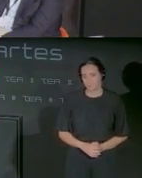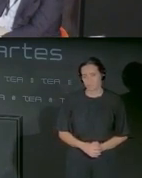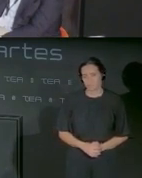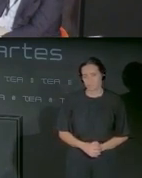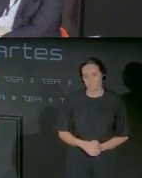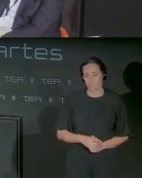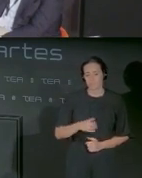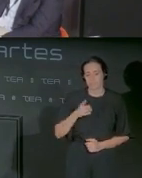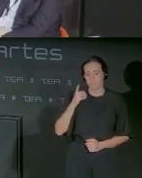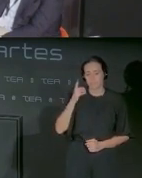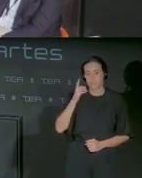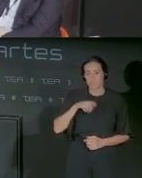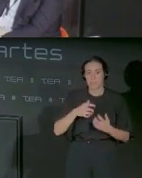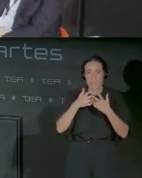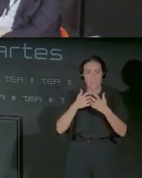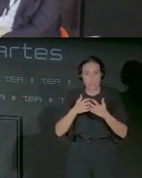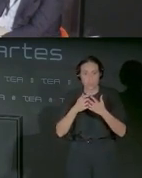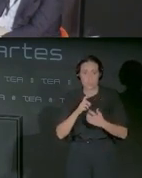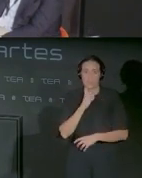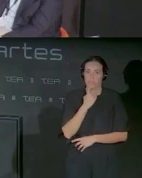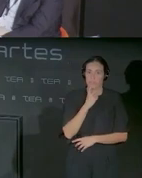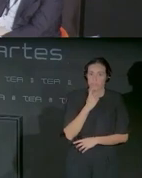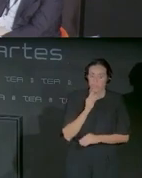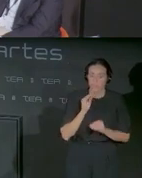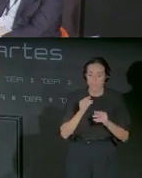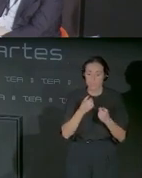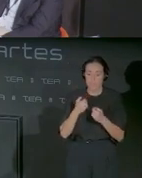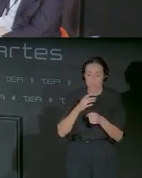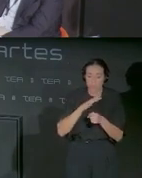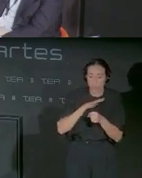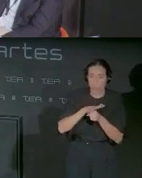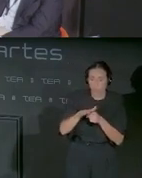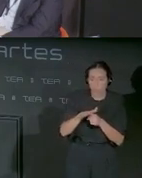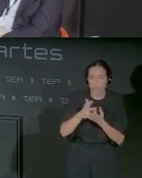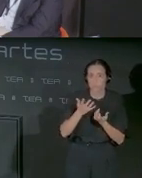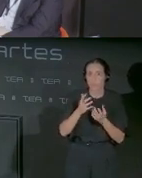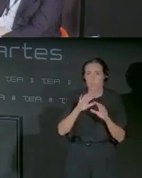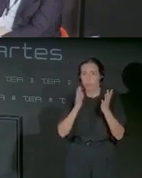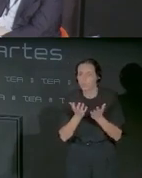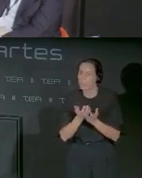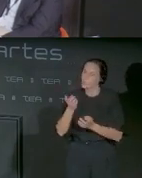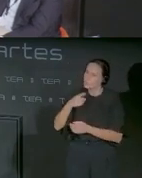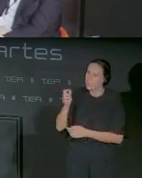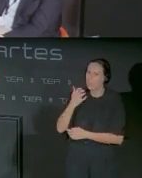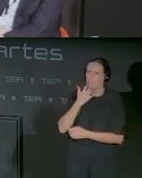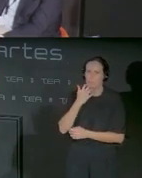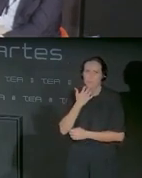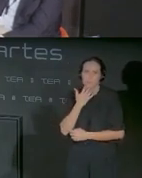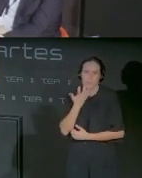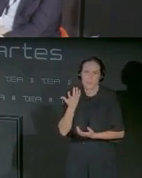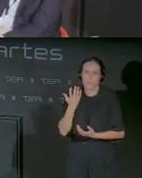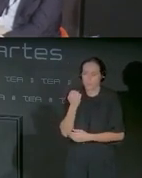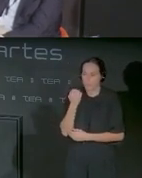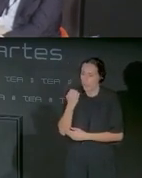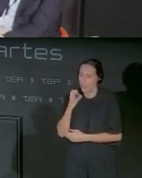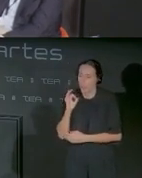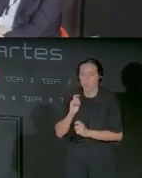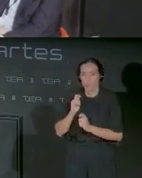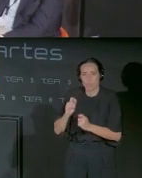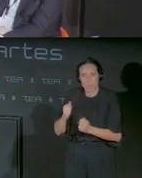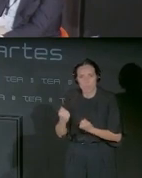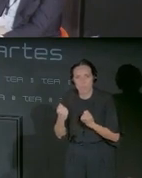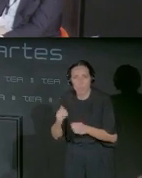good examples how to strengthen and empower the people who are sharing the funding for the video games studios